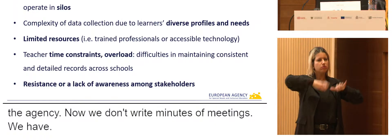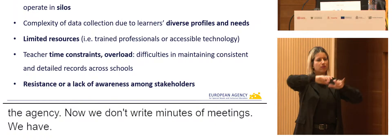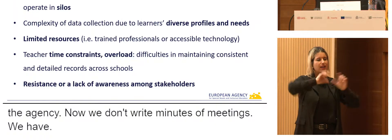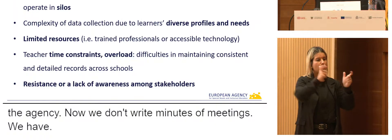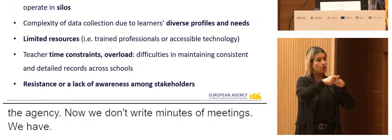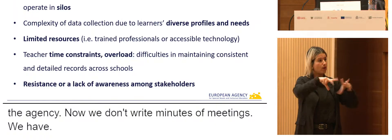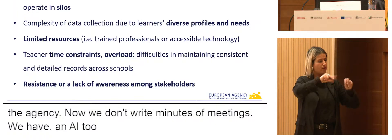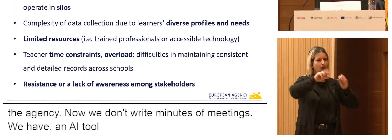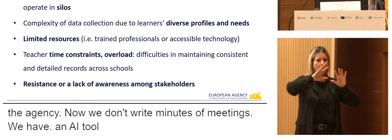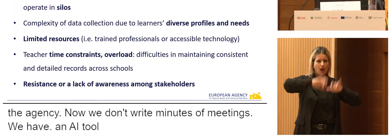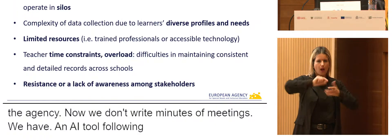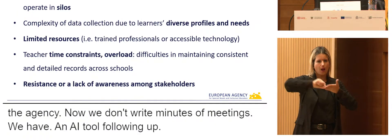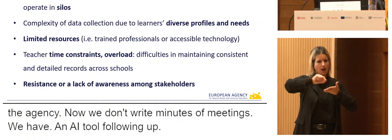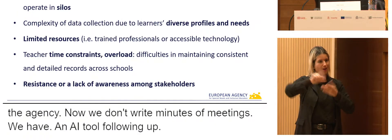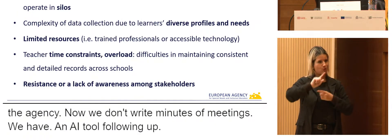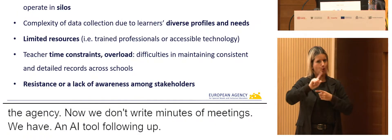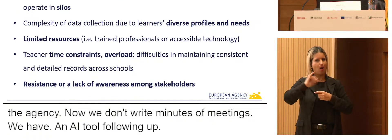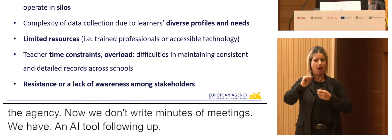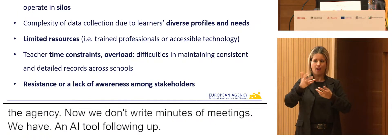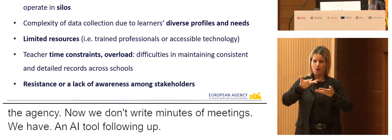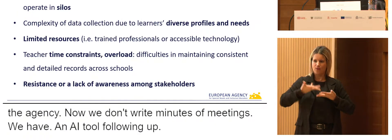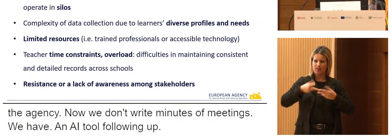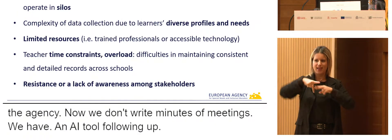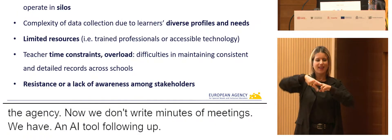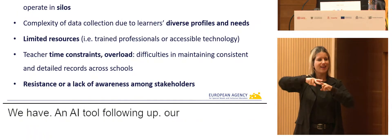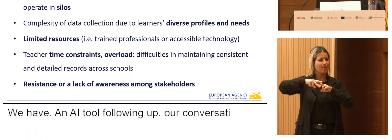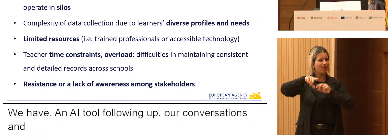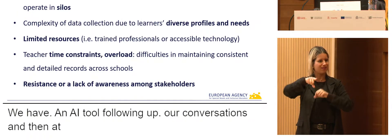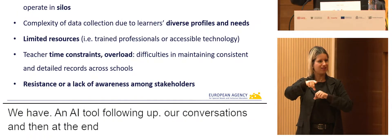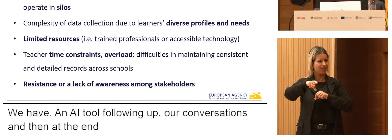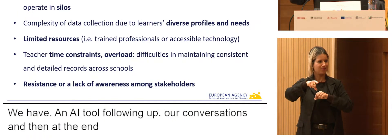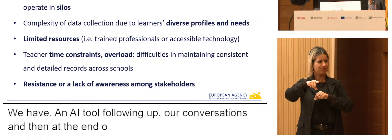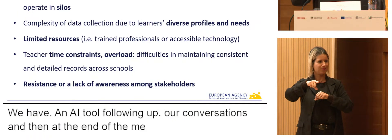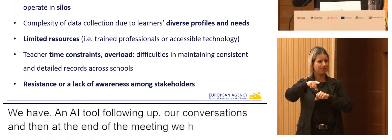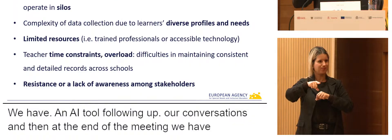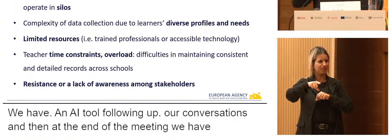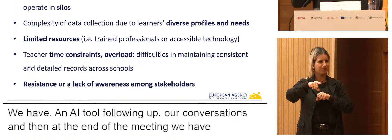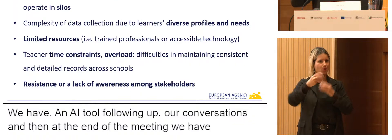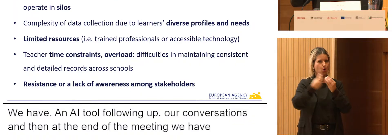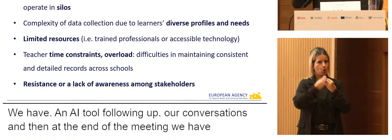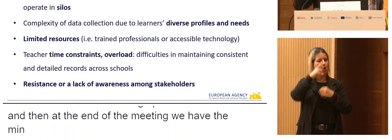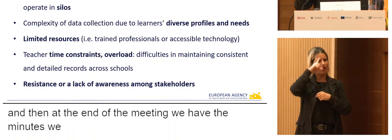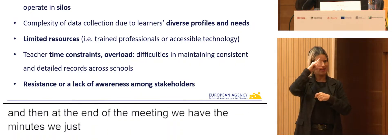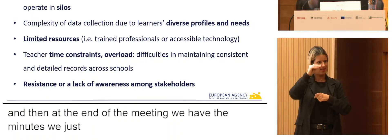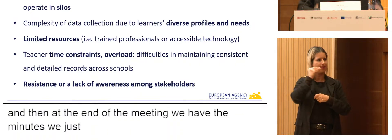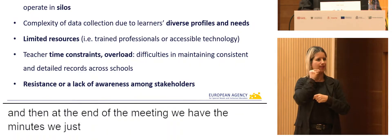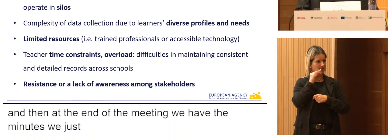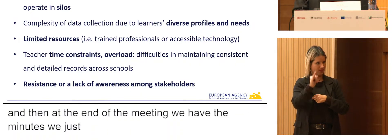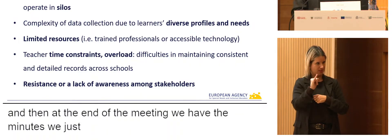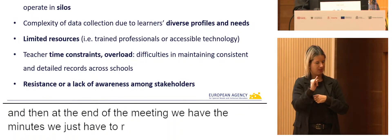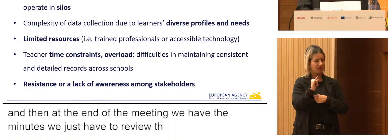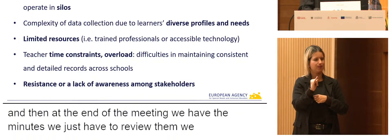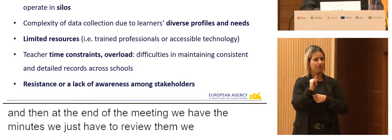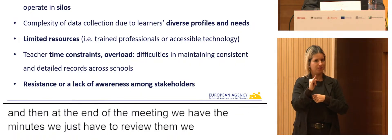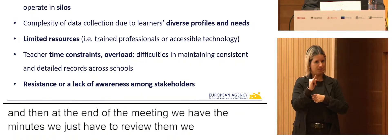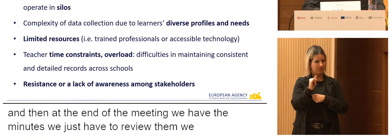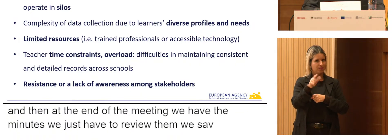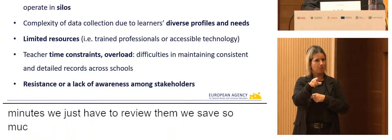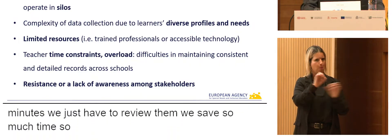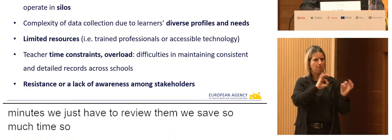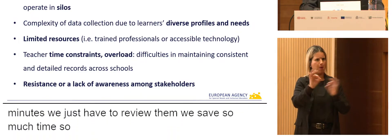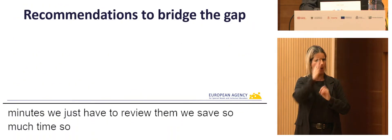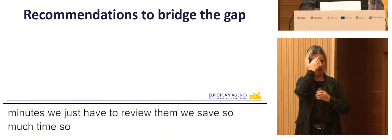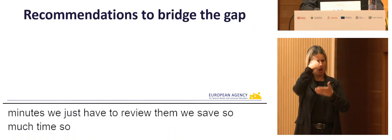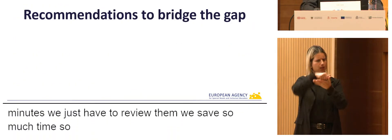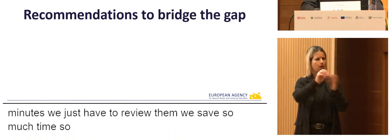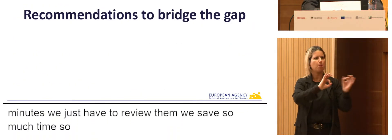tool following up our conversations, and then at the end of the meeting, we have the minutes. We just have to review them. We save so much time. So there's more